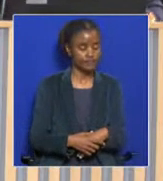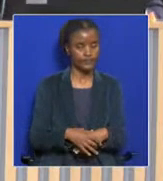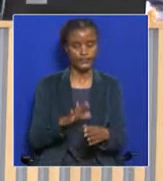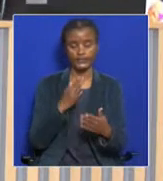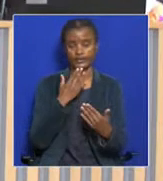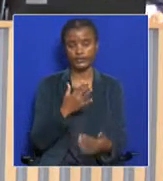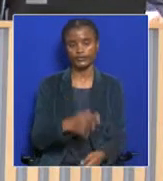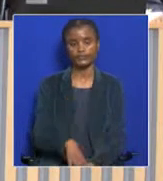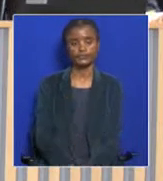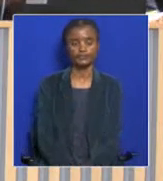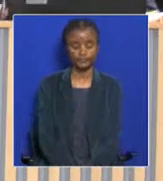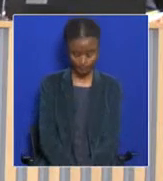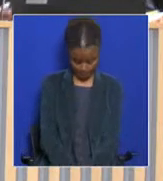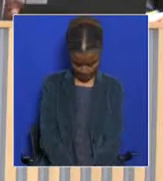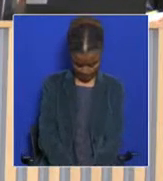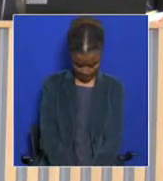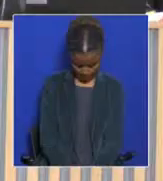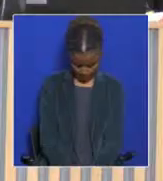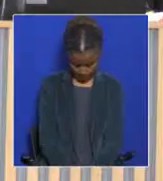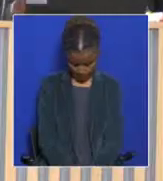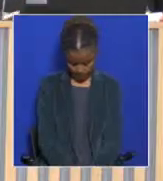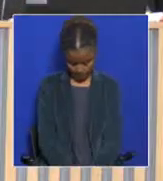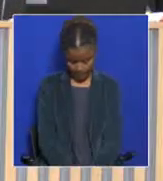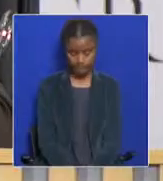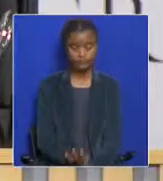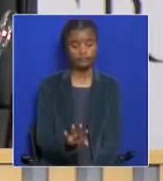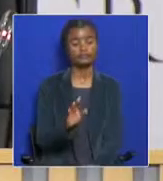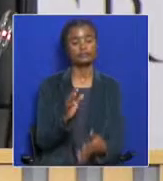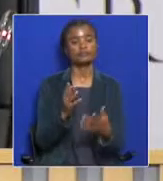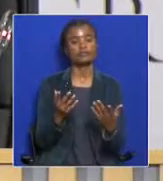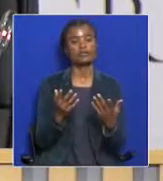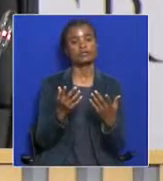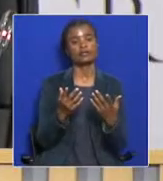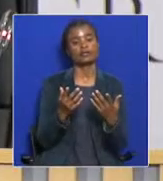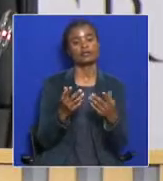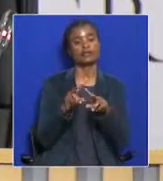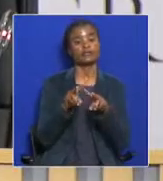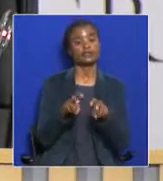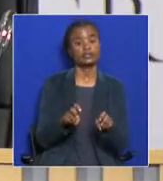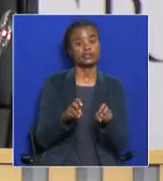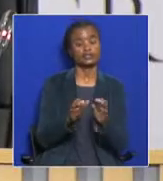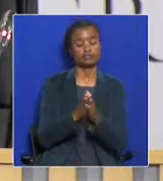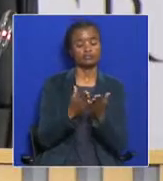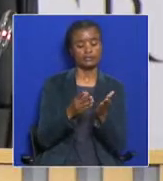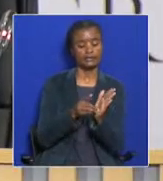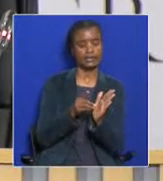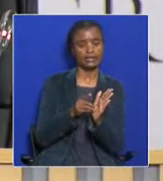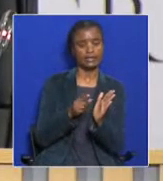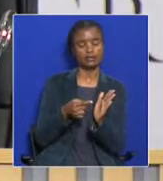It's about, if you would go to the investigation diary, it is file